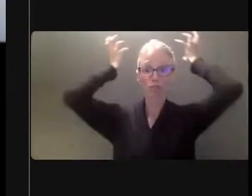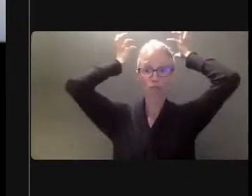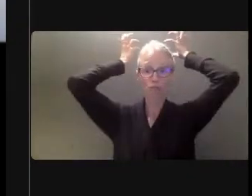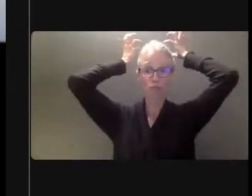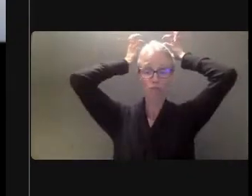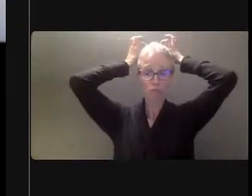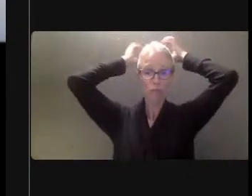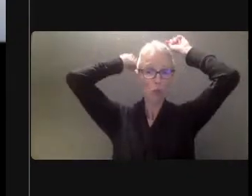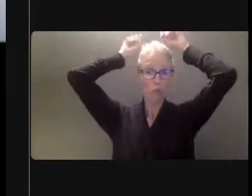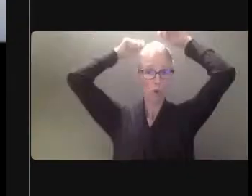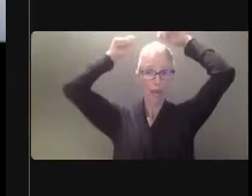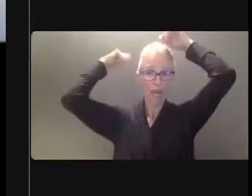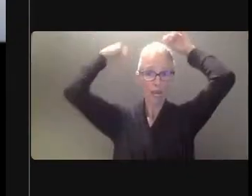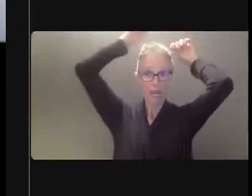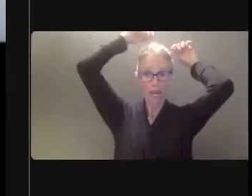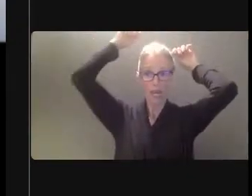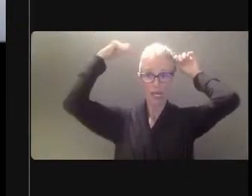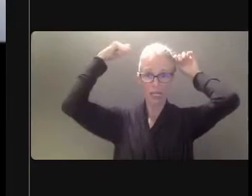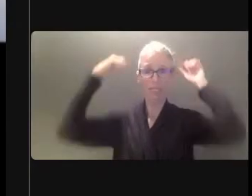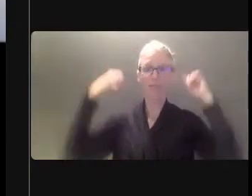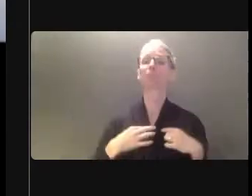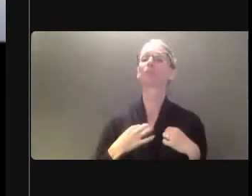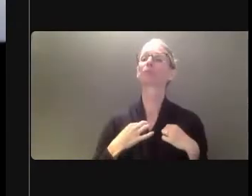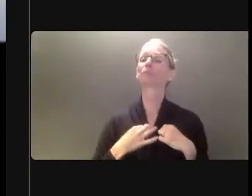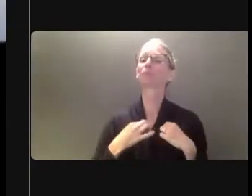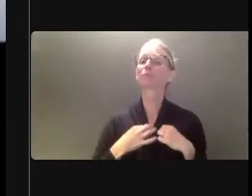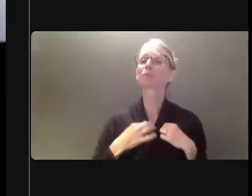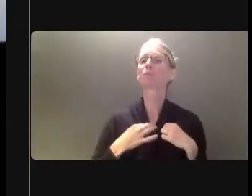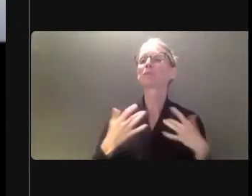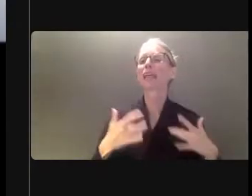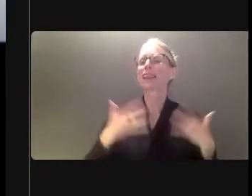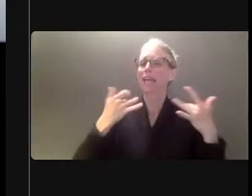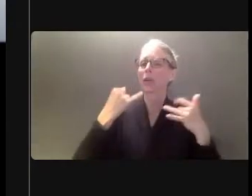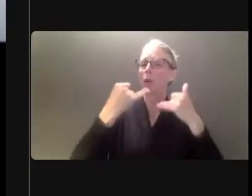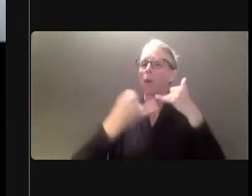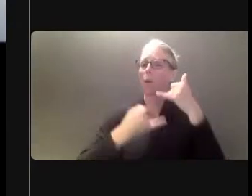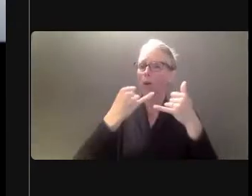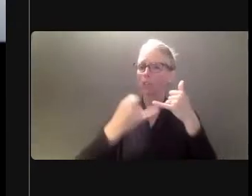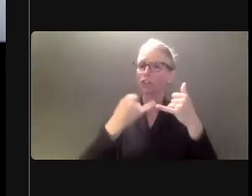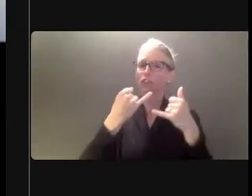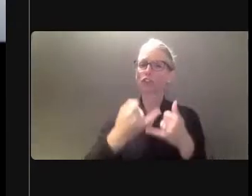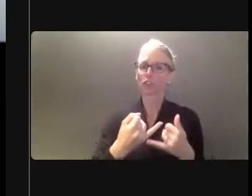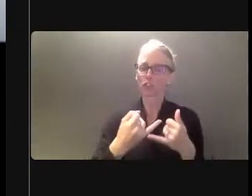am wearing a burnt orange colored long sleeve that has collars.